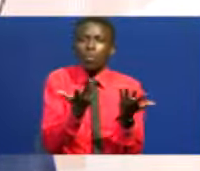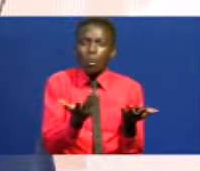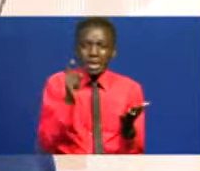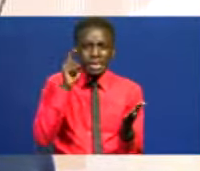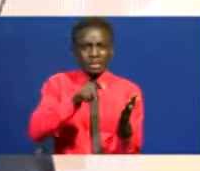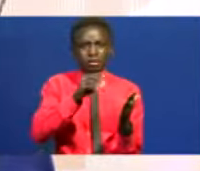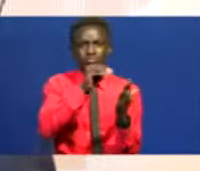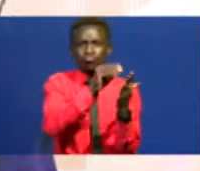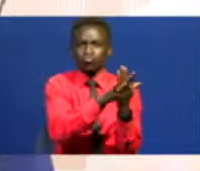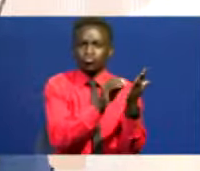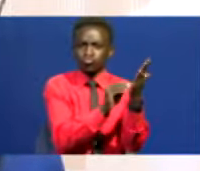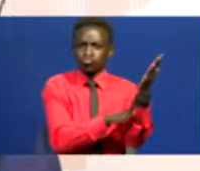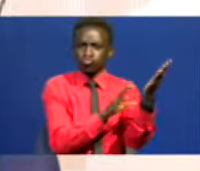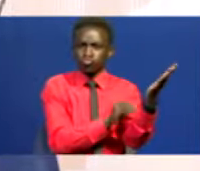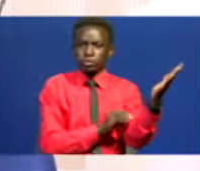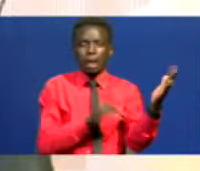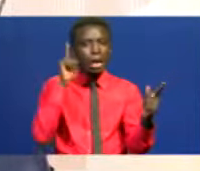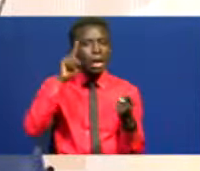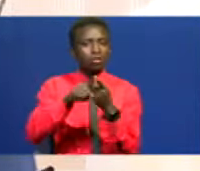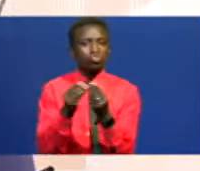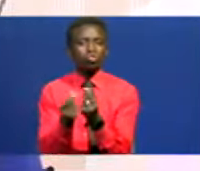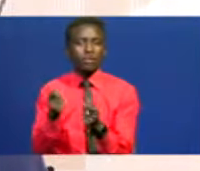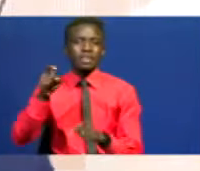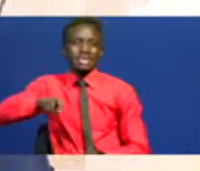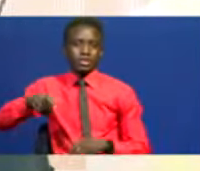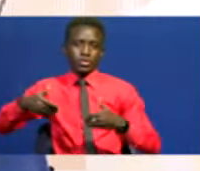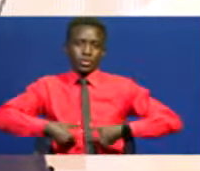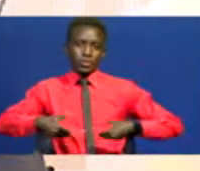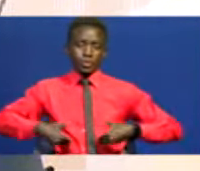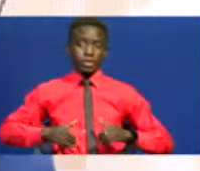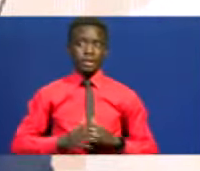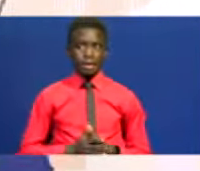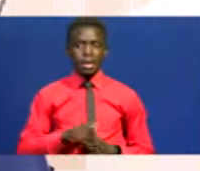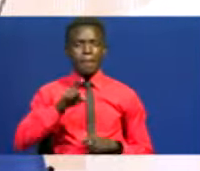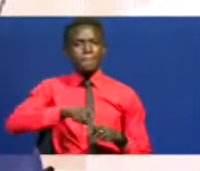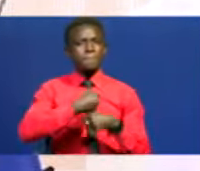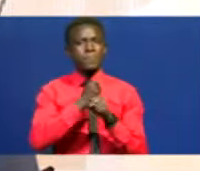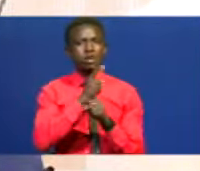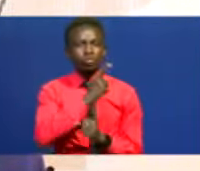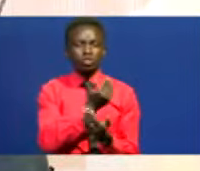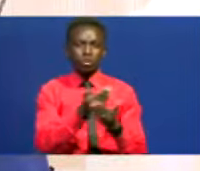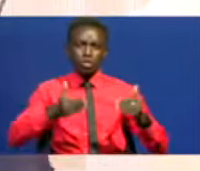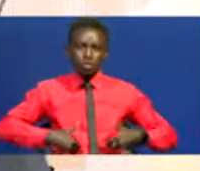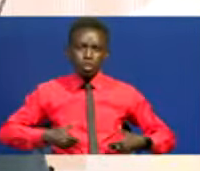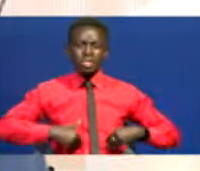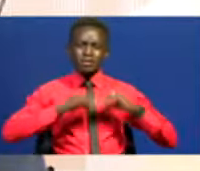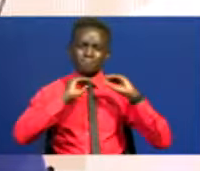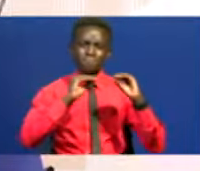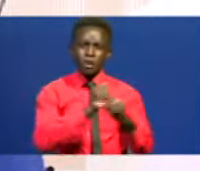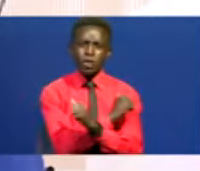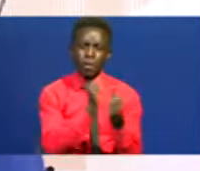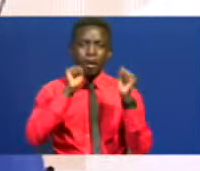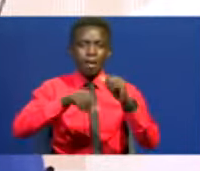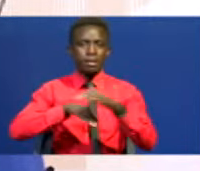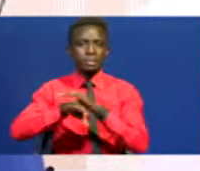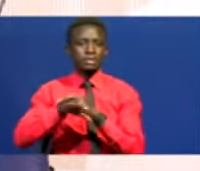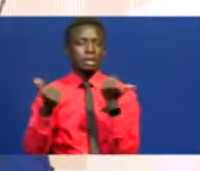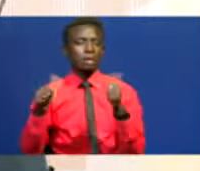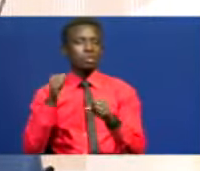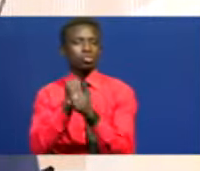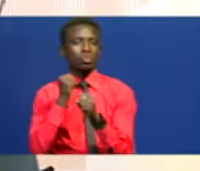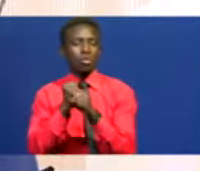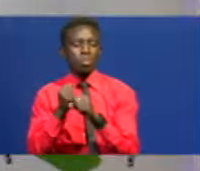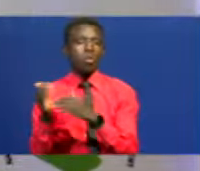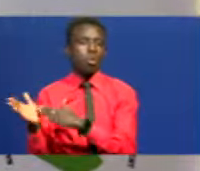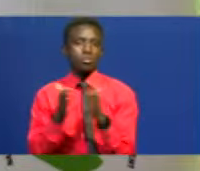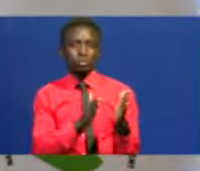youth, so that at least we give them the right education, they are healthy, they are educated, and they can access job opportunities across the